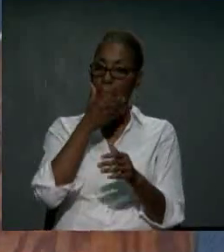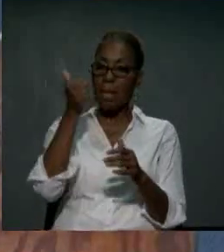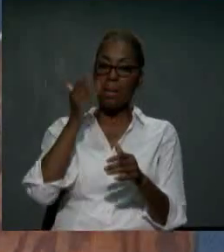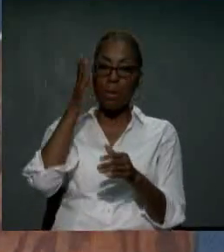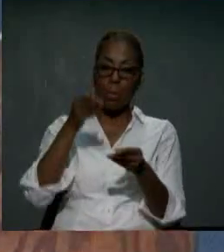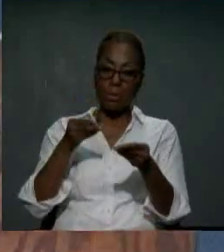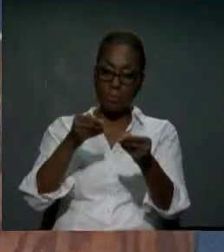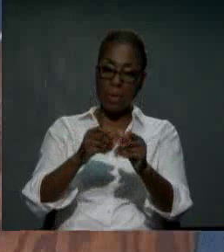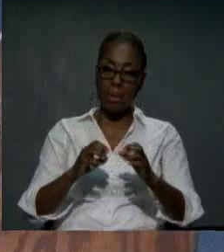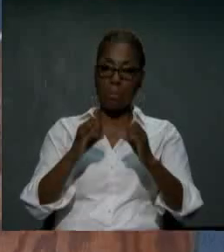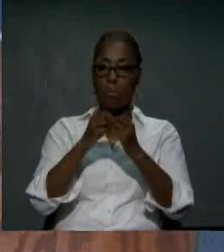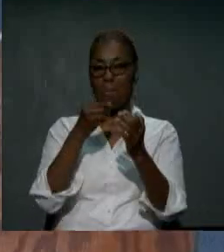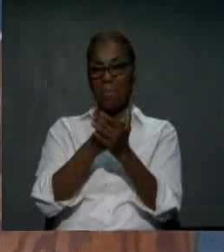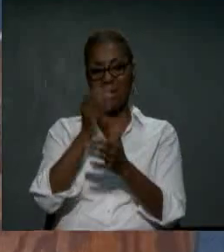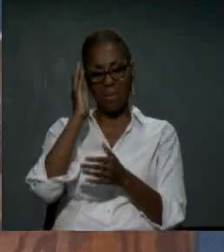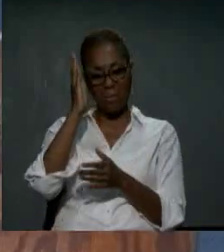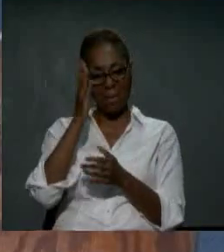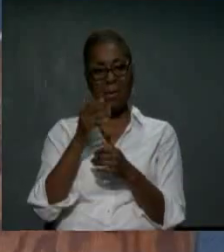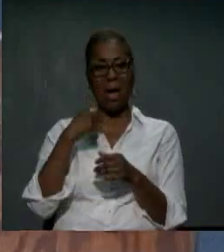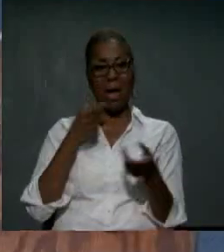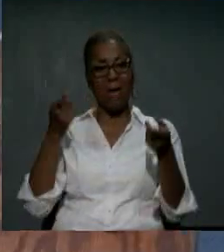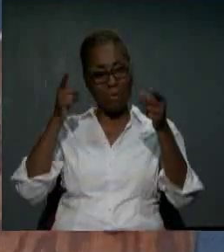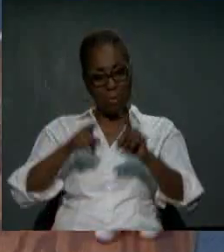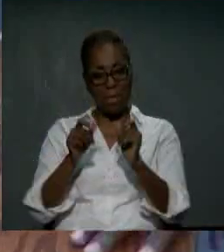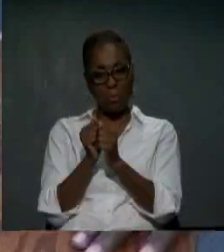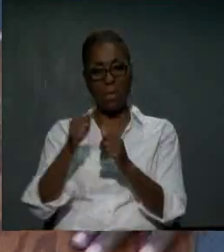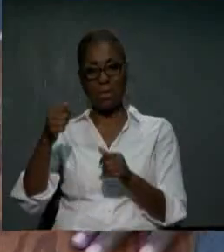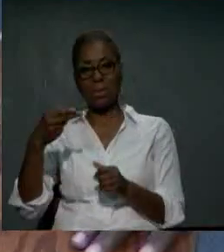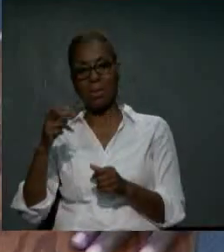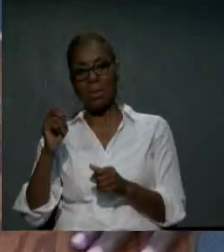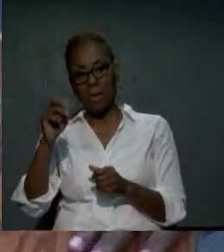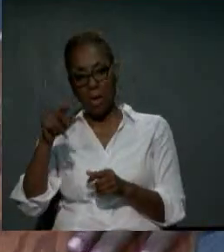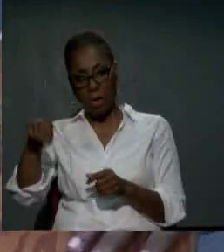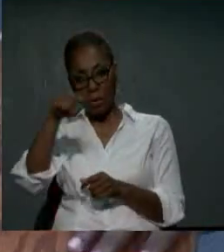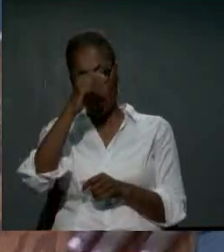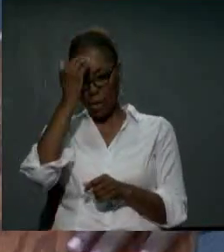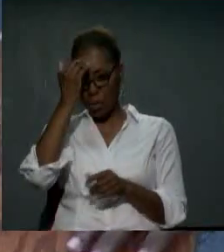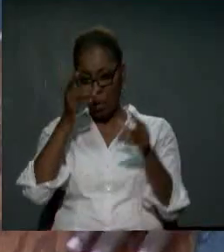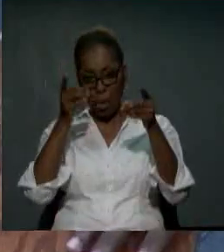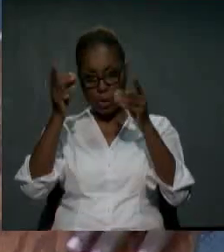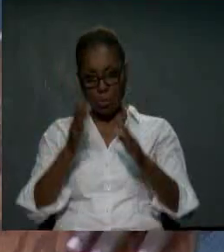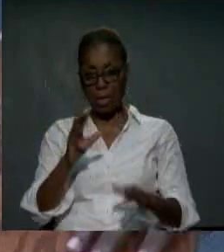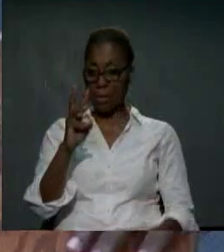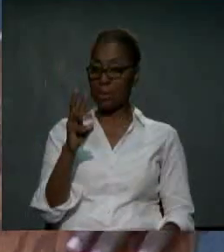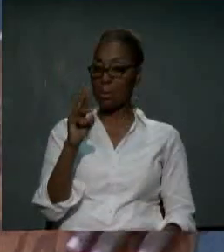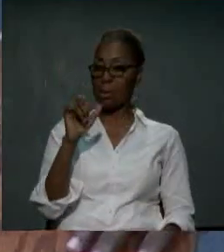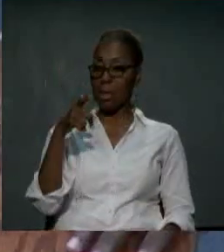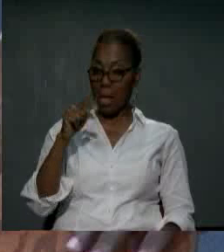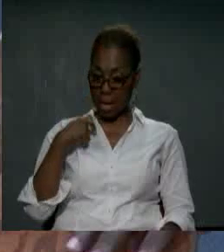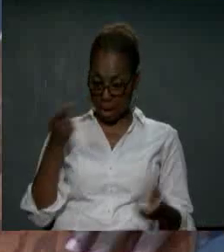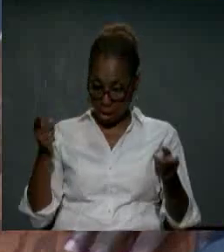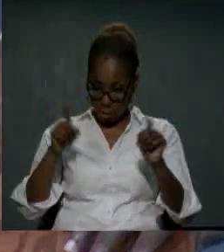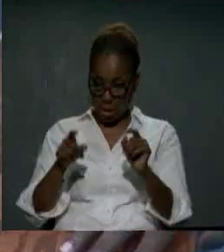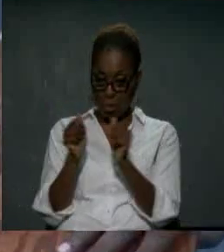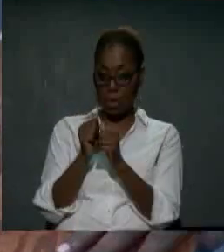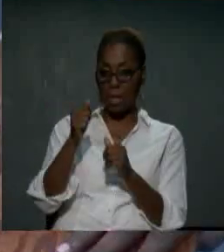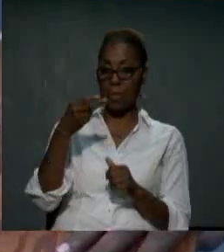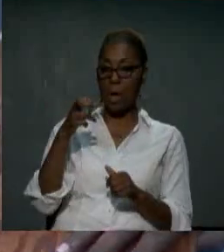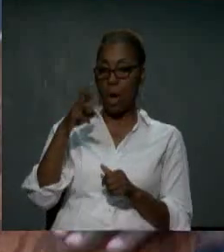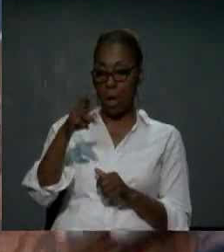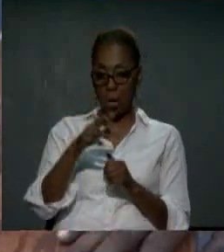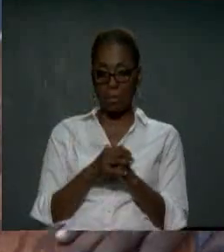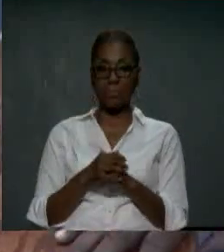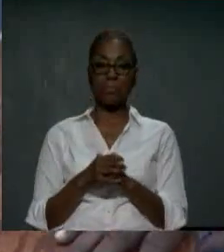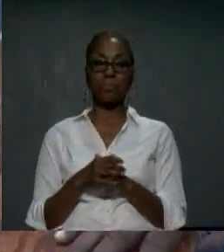money. I've agreed with her. Y'all know Director Wright. I agreed with her.